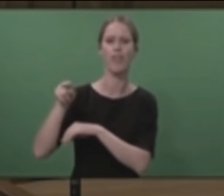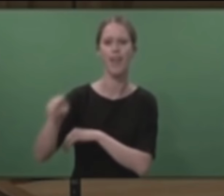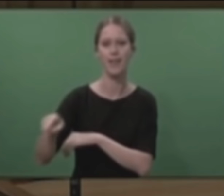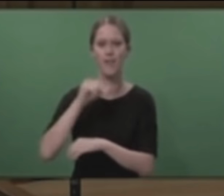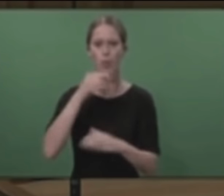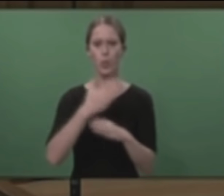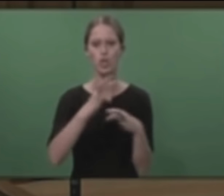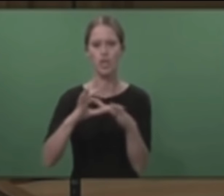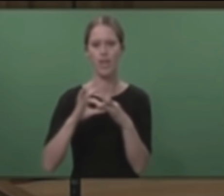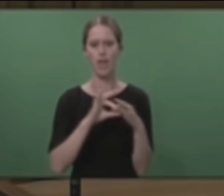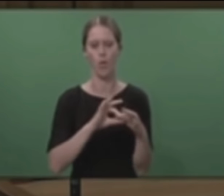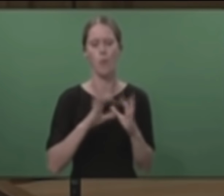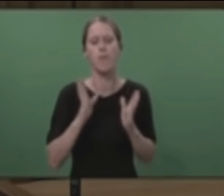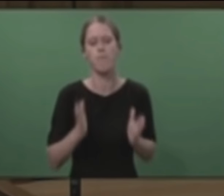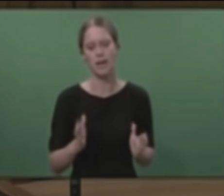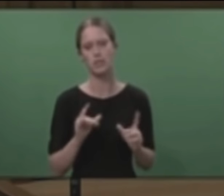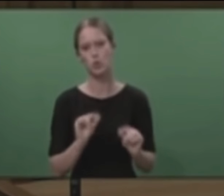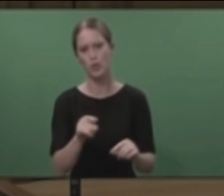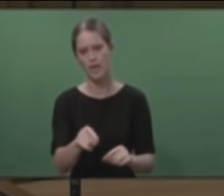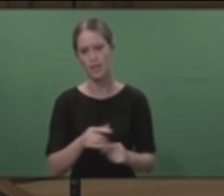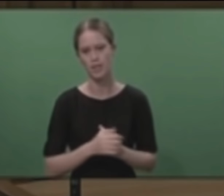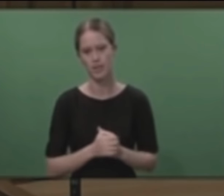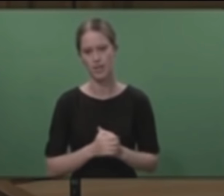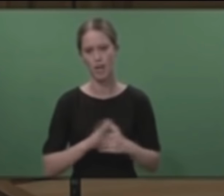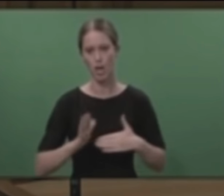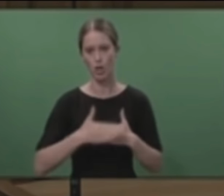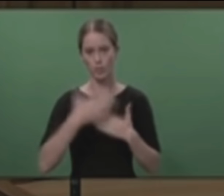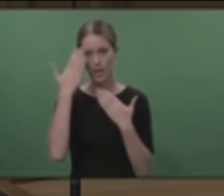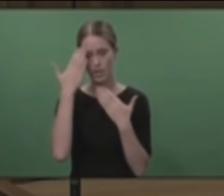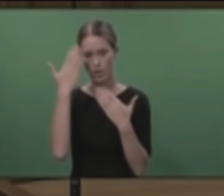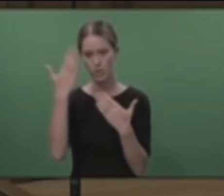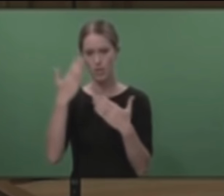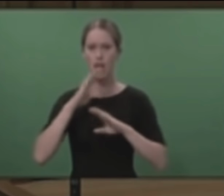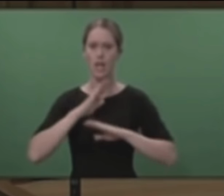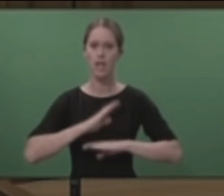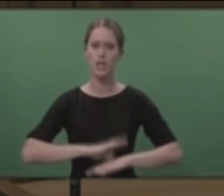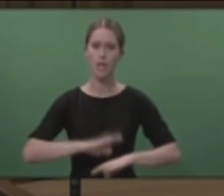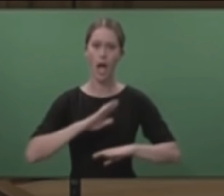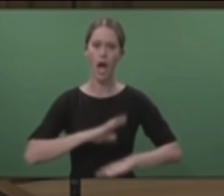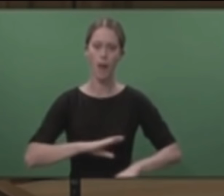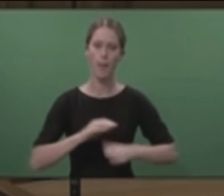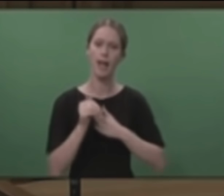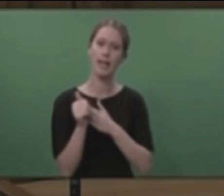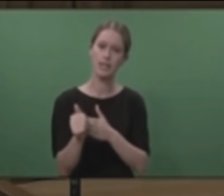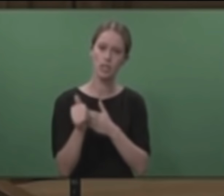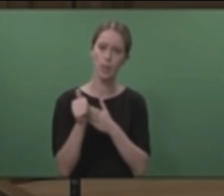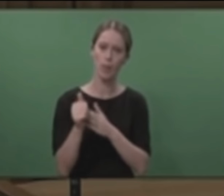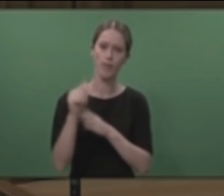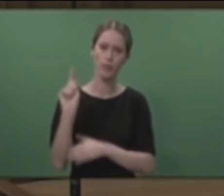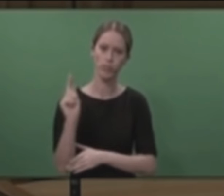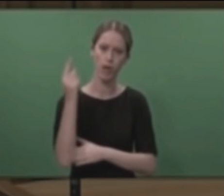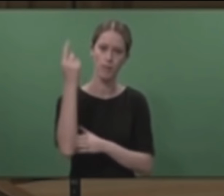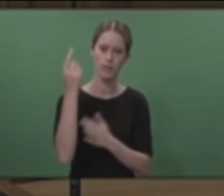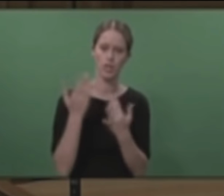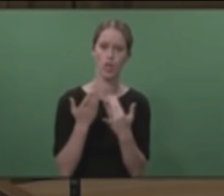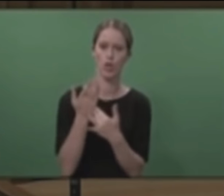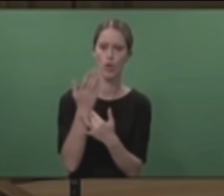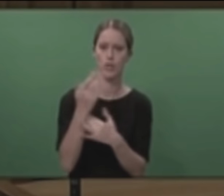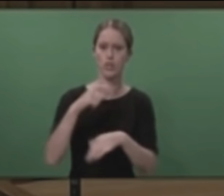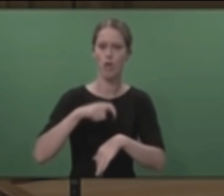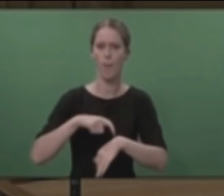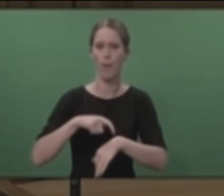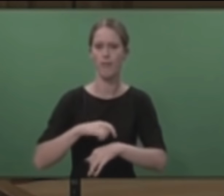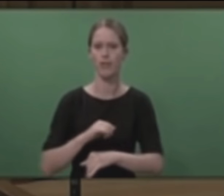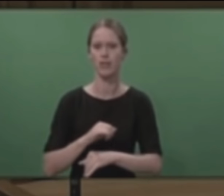is what we must do. Can I close by acknowledging the calm and comforting leadership of the Prime Minister during this moment of